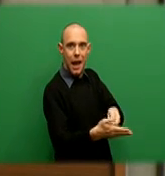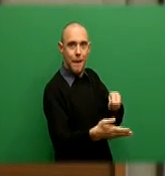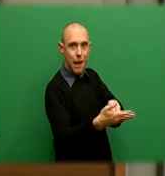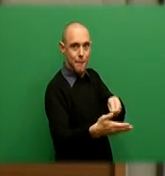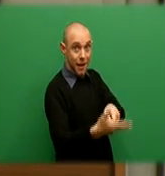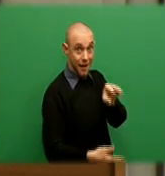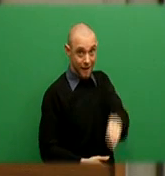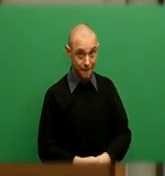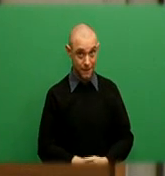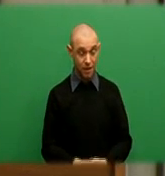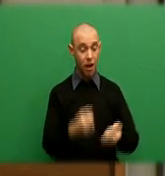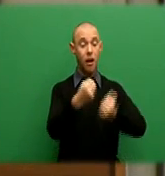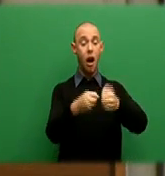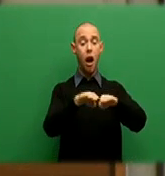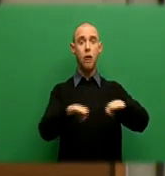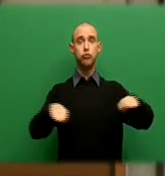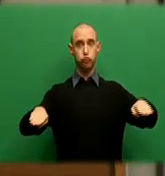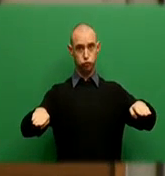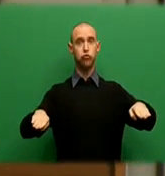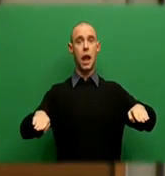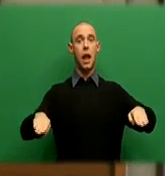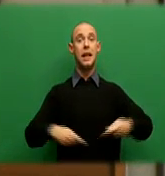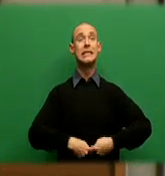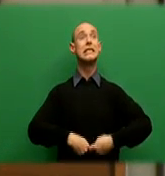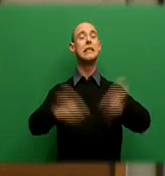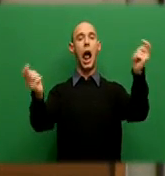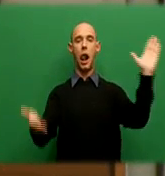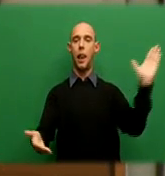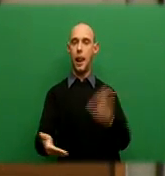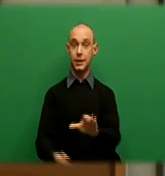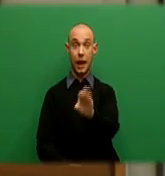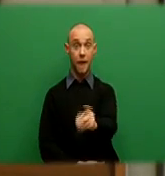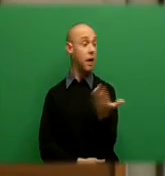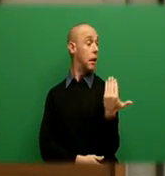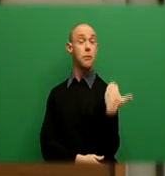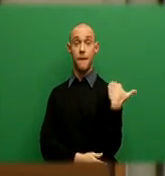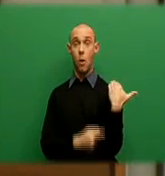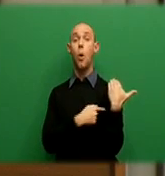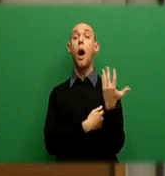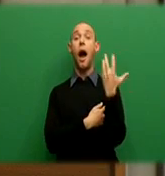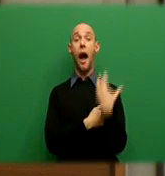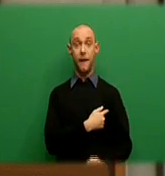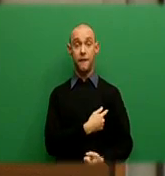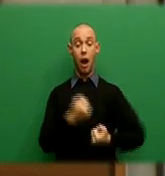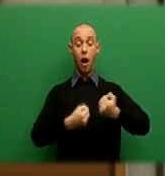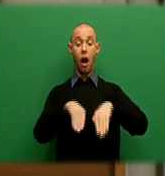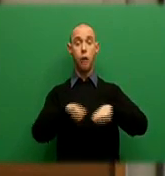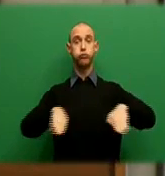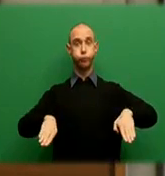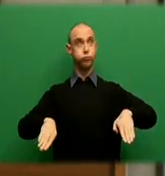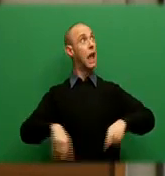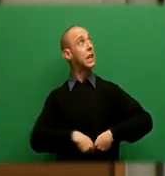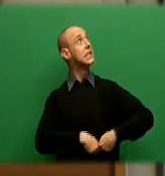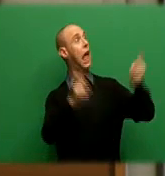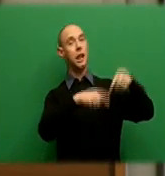to decline, although more positively, there was strong vehicle export growth in February. A number